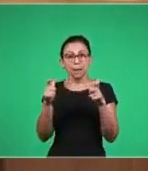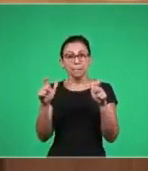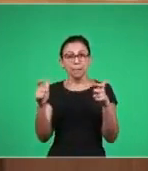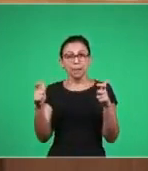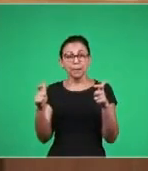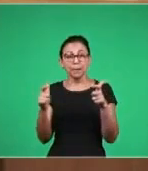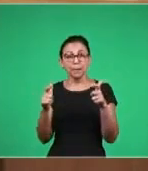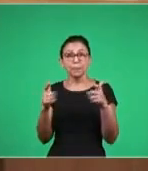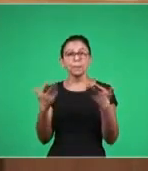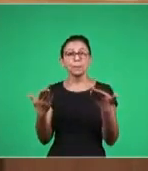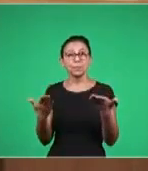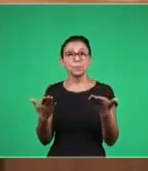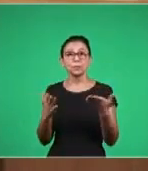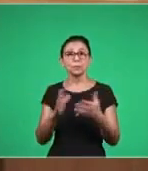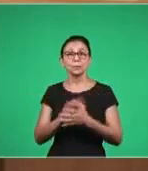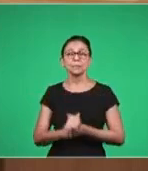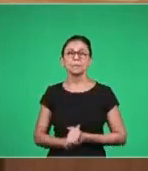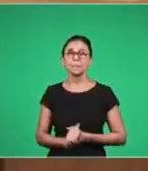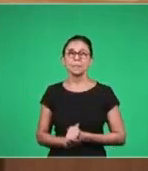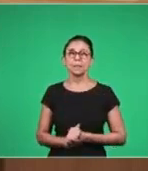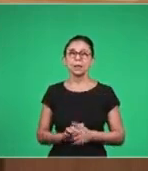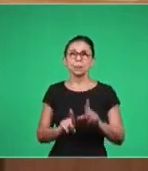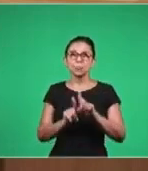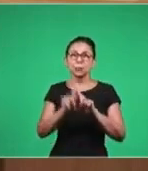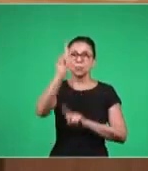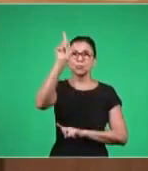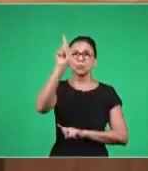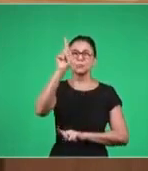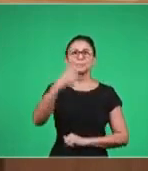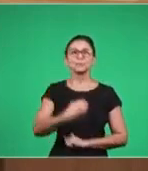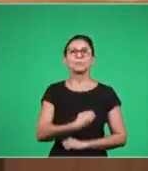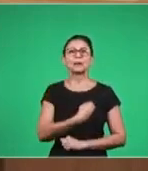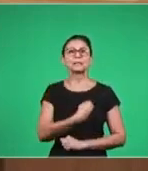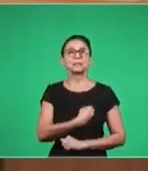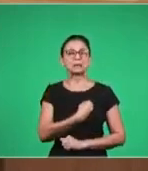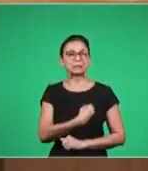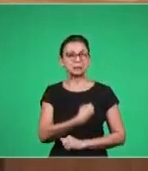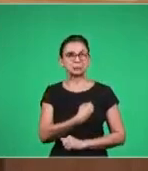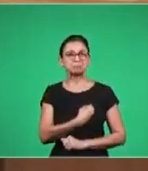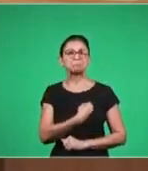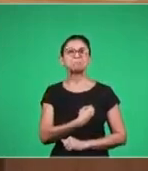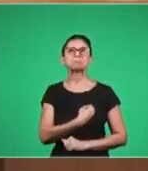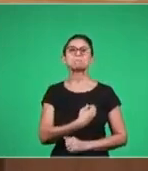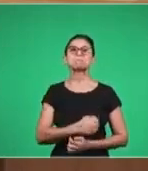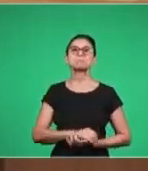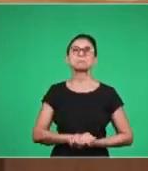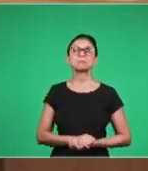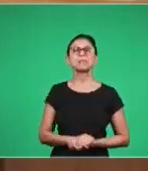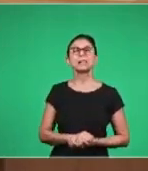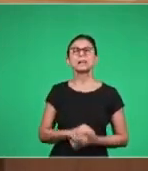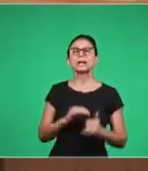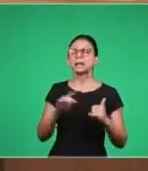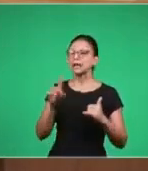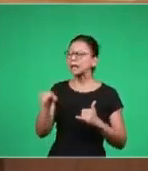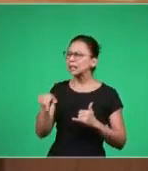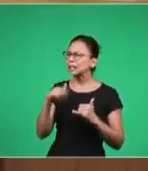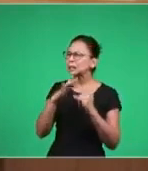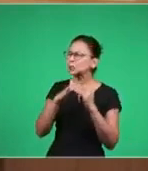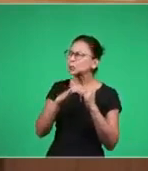Our expectations for the number of people participating, including on